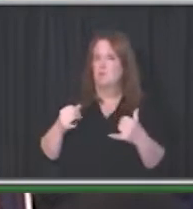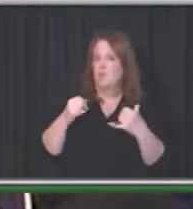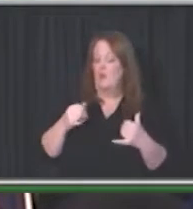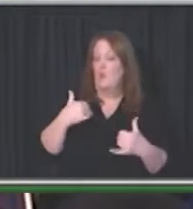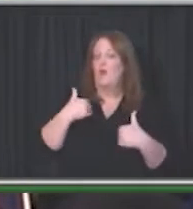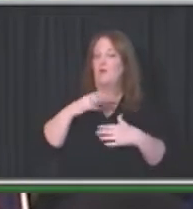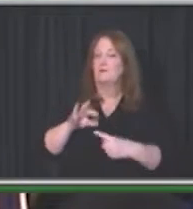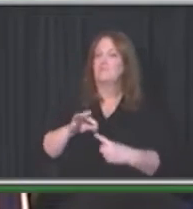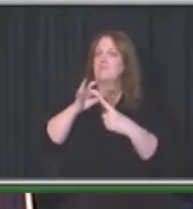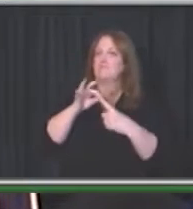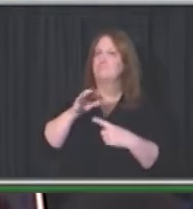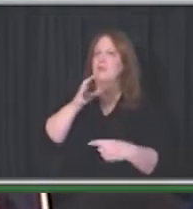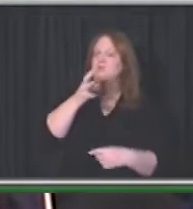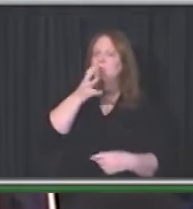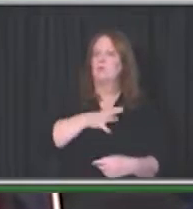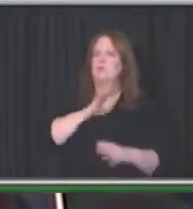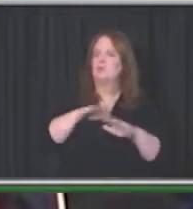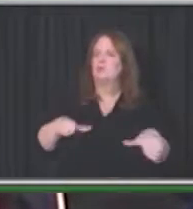and Children's Center.